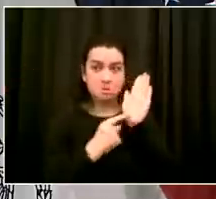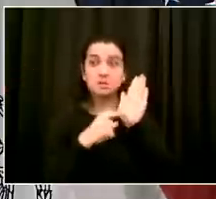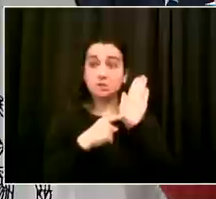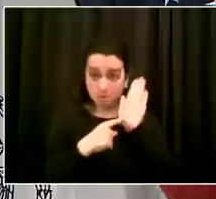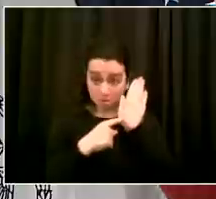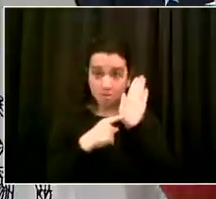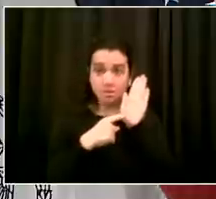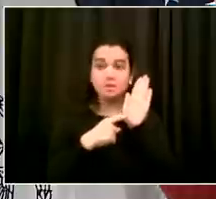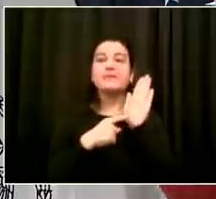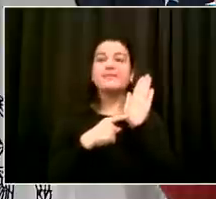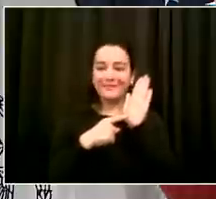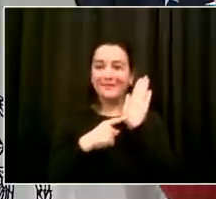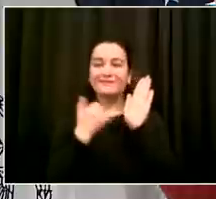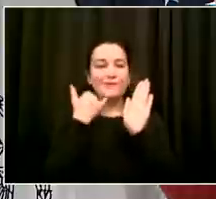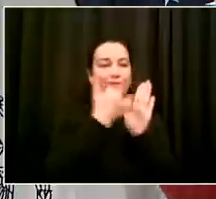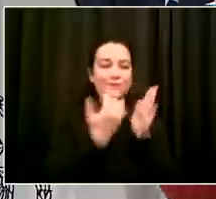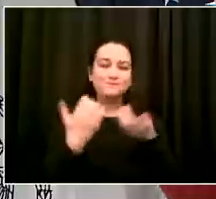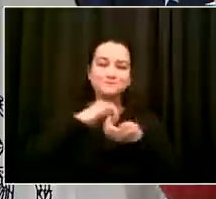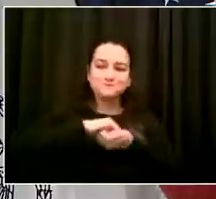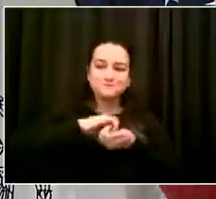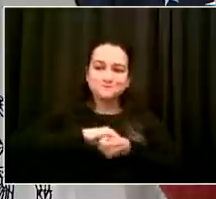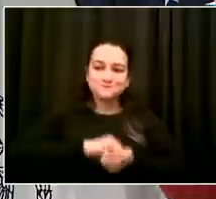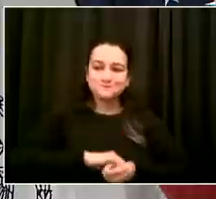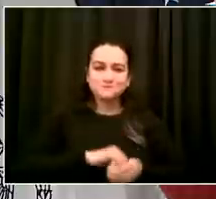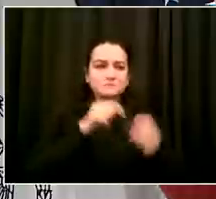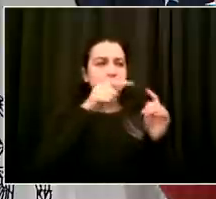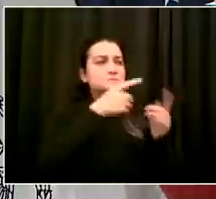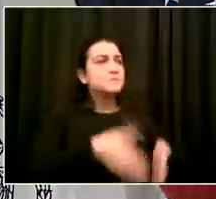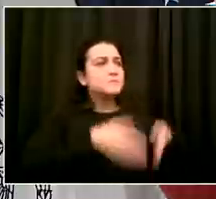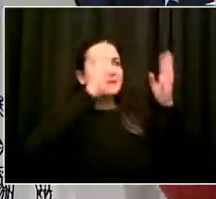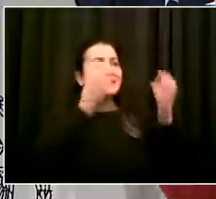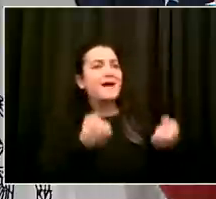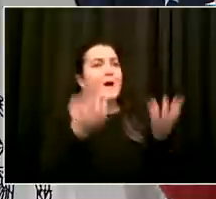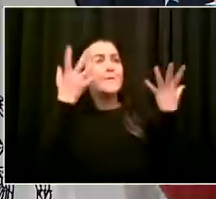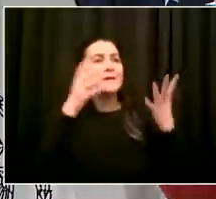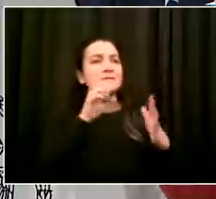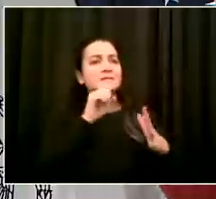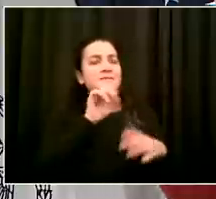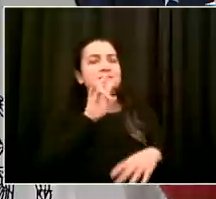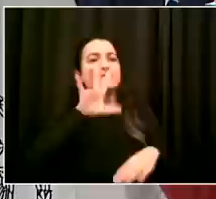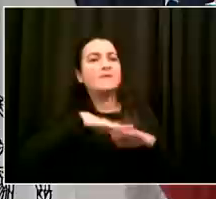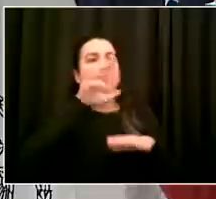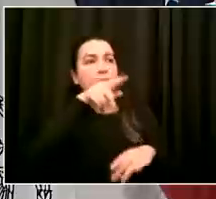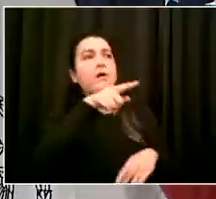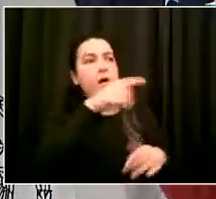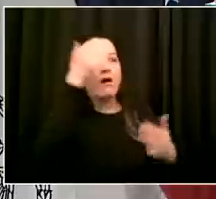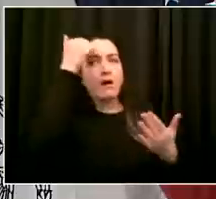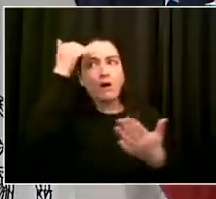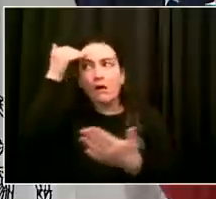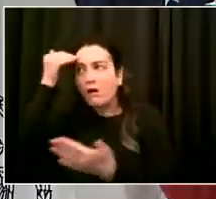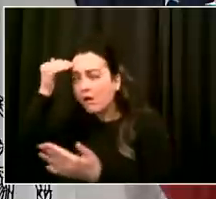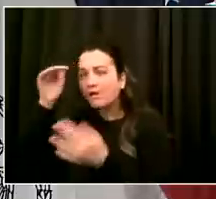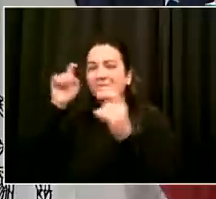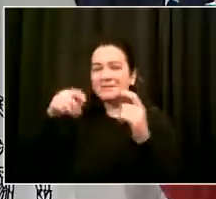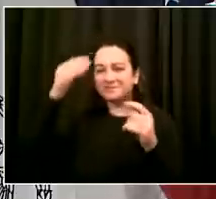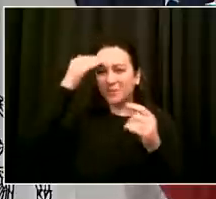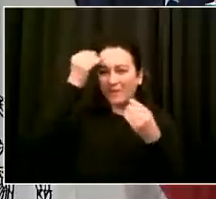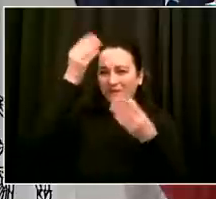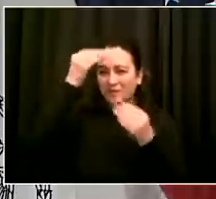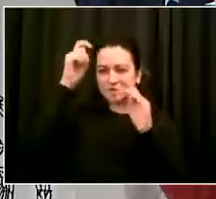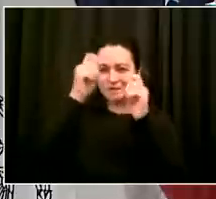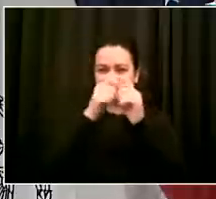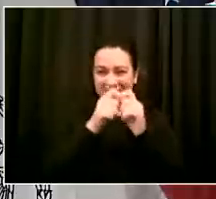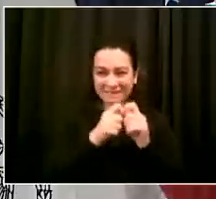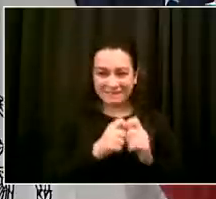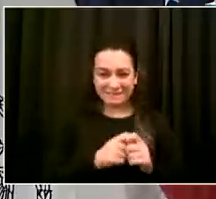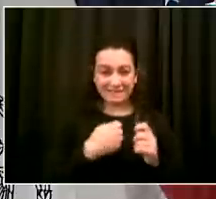ready. So leading the way in our outreach efforts for our seniors, and she does it with passion and true love for the seniors